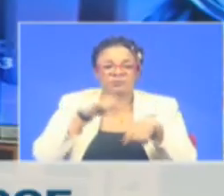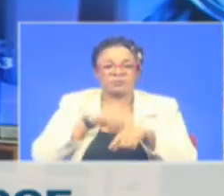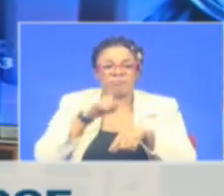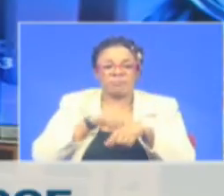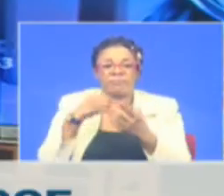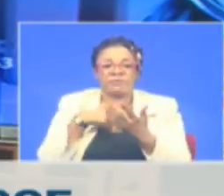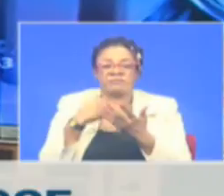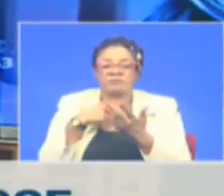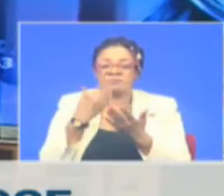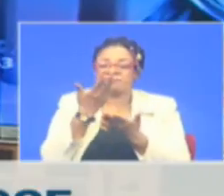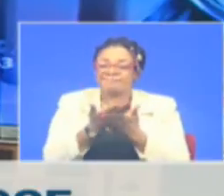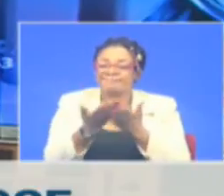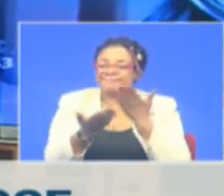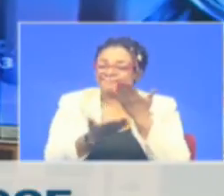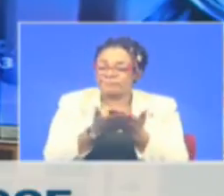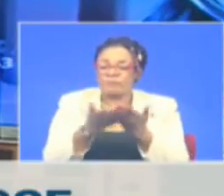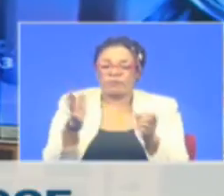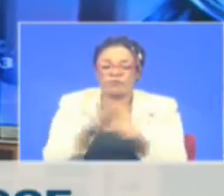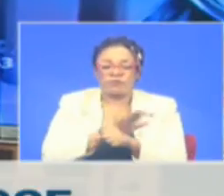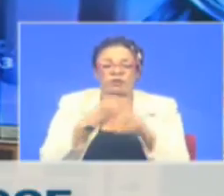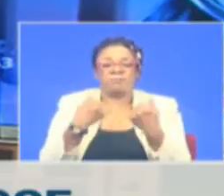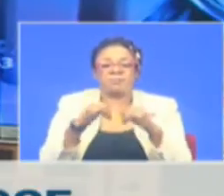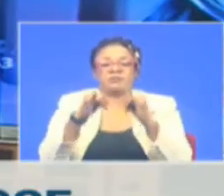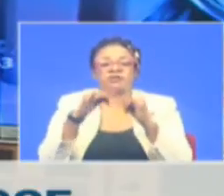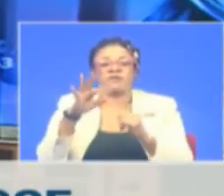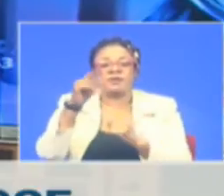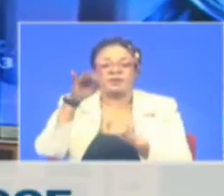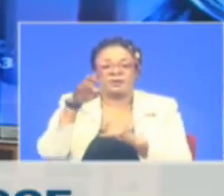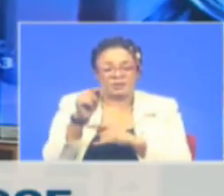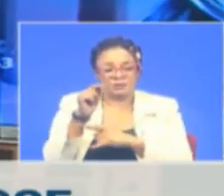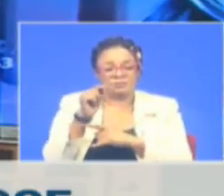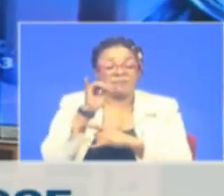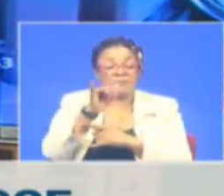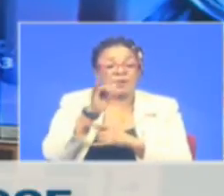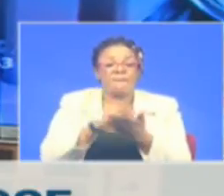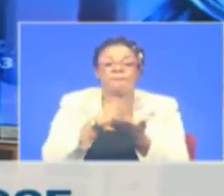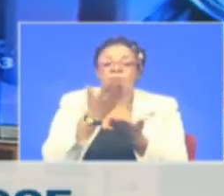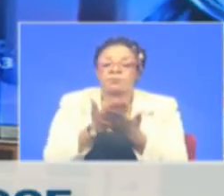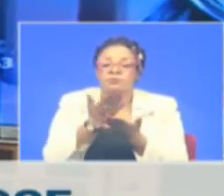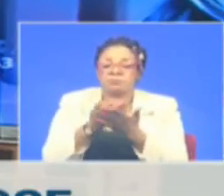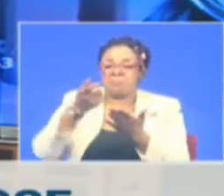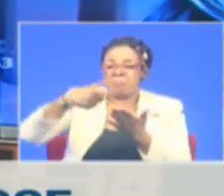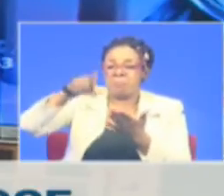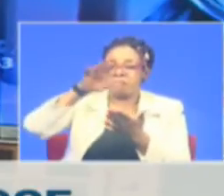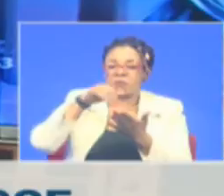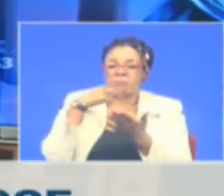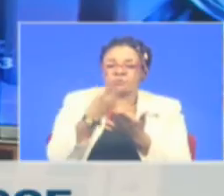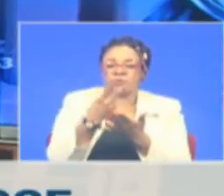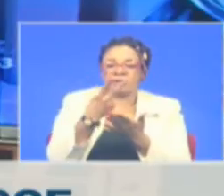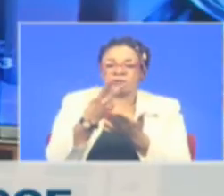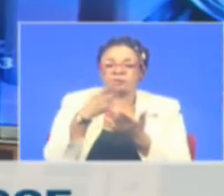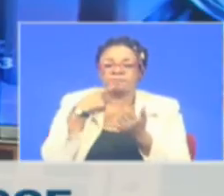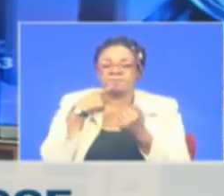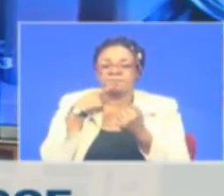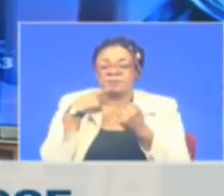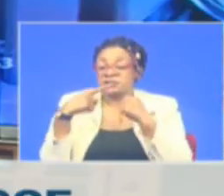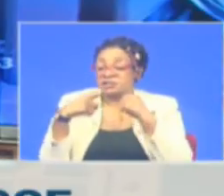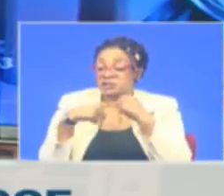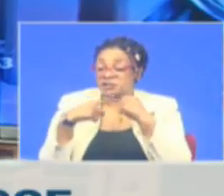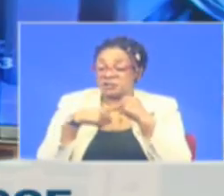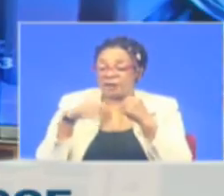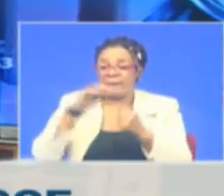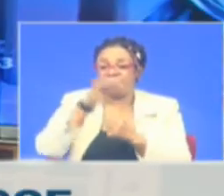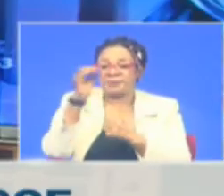which have impeded the full implementation of the Act. The Act proposes an increase from the present 200 shillings to 6% of one's